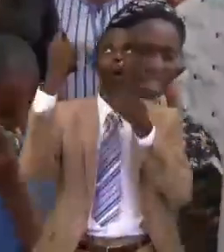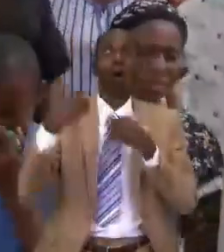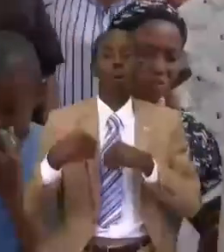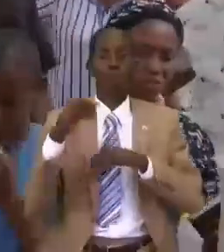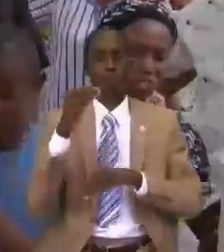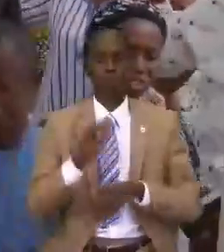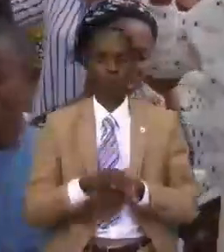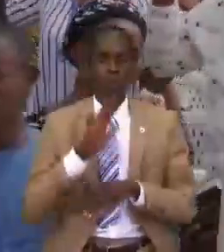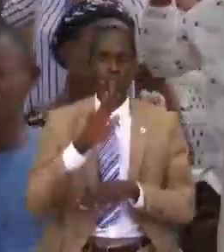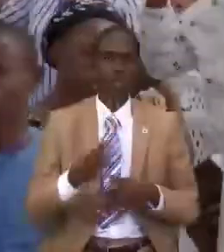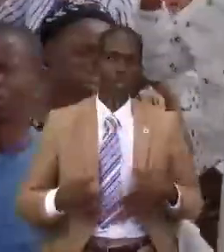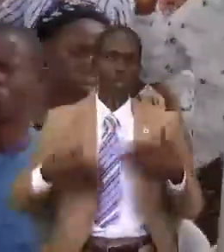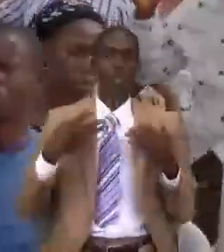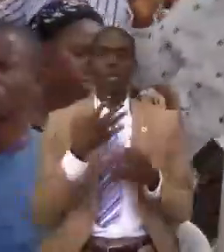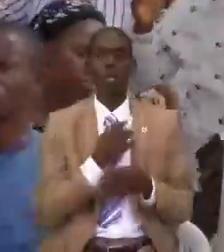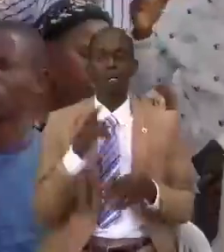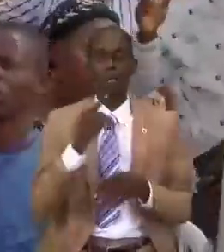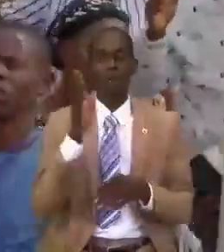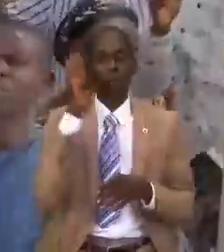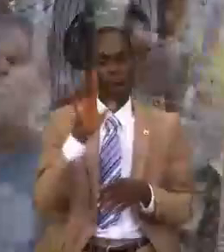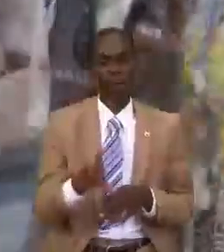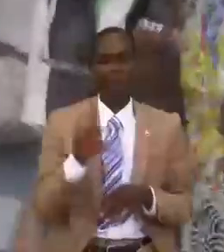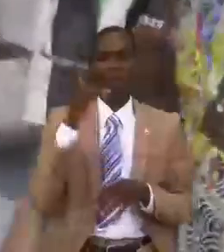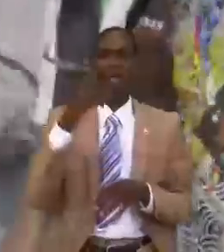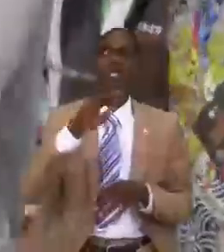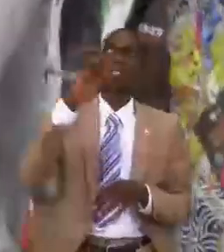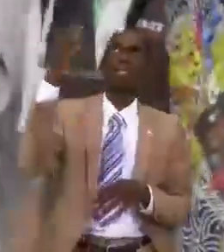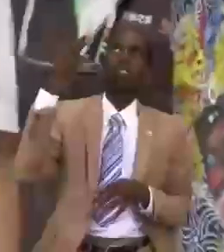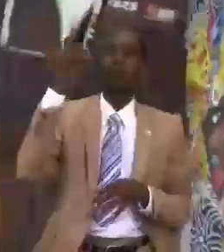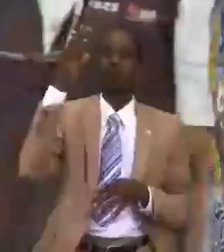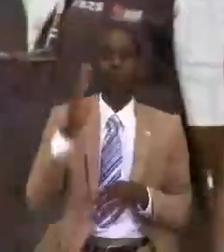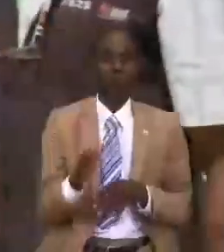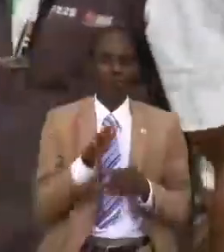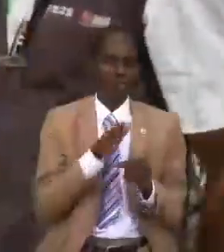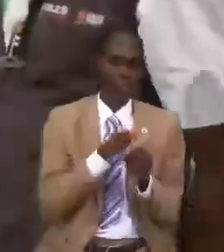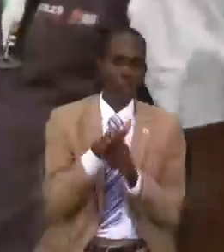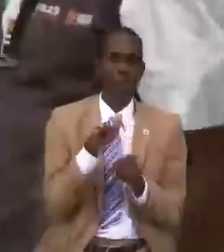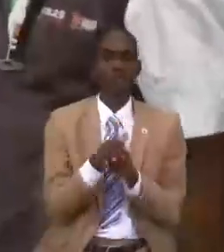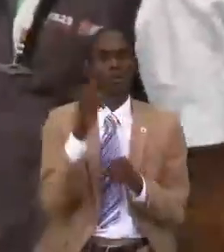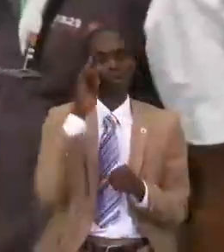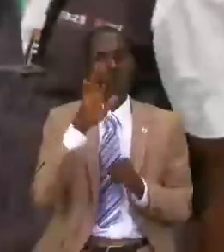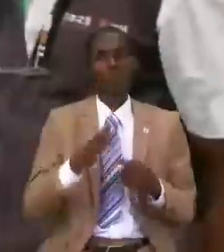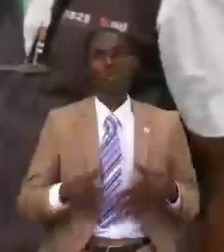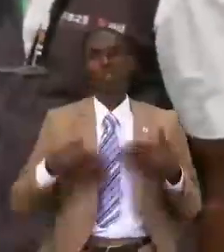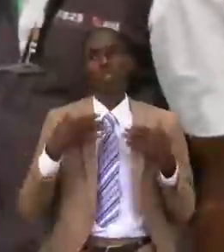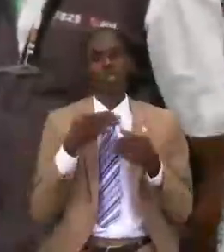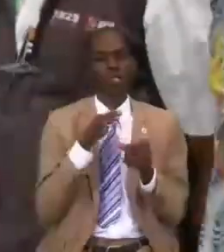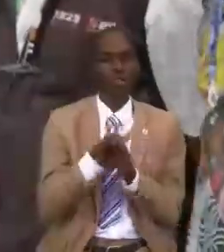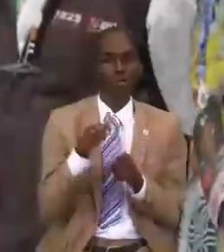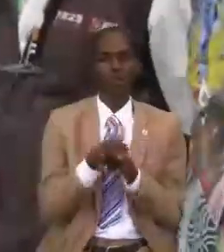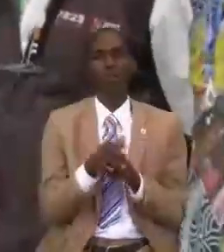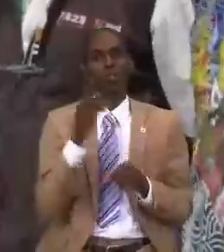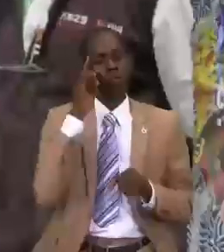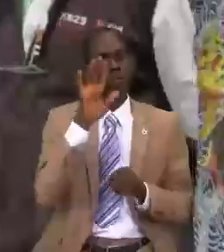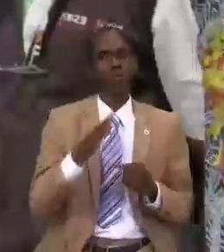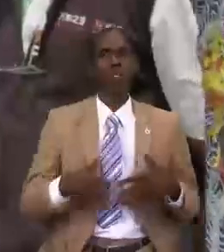grace of God sufficient for your life. Sufficient for your life. Sufficient for the race he has